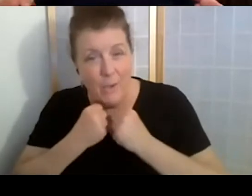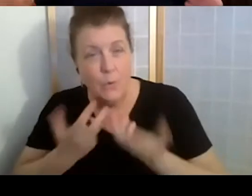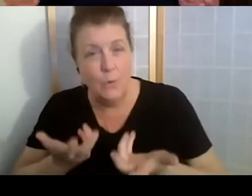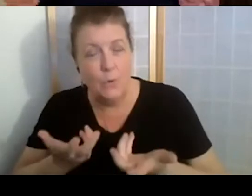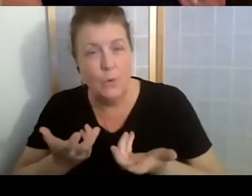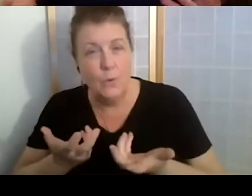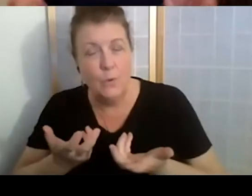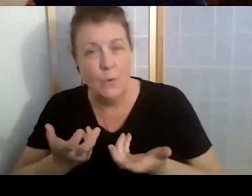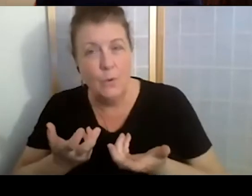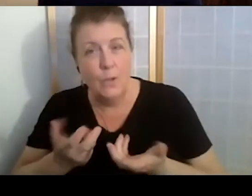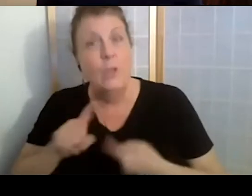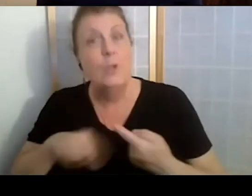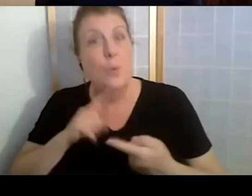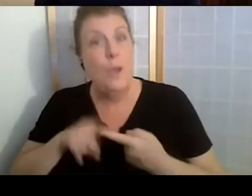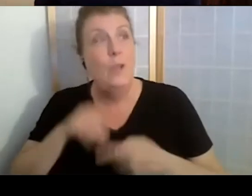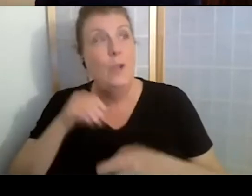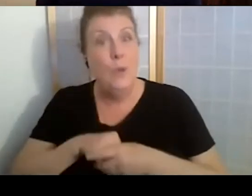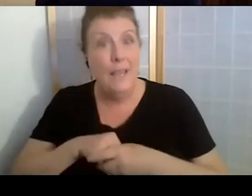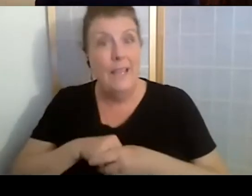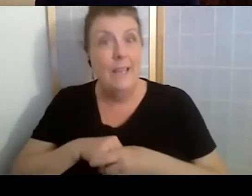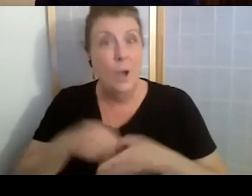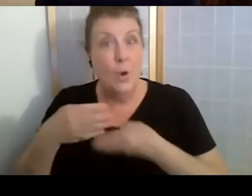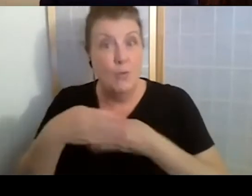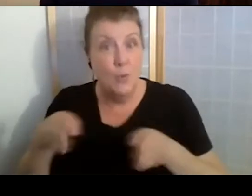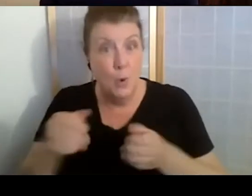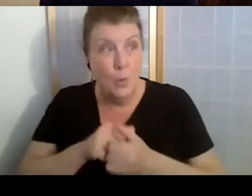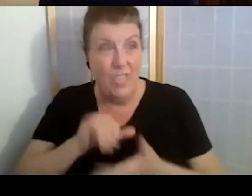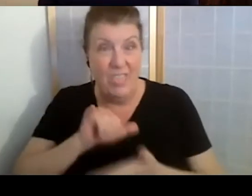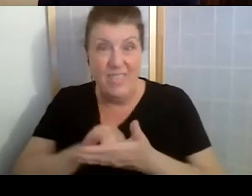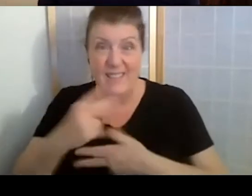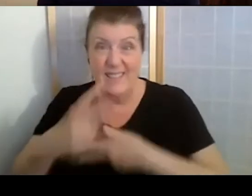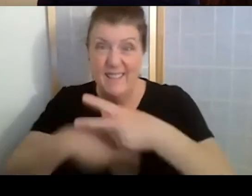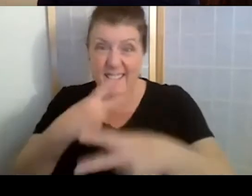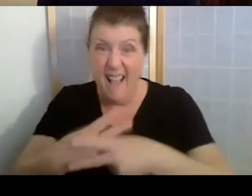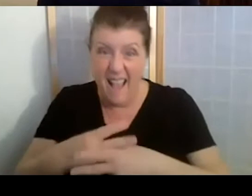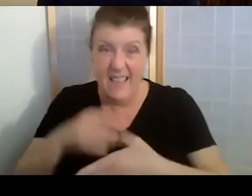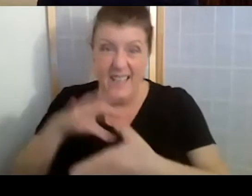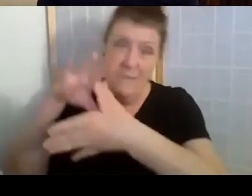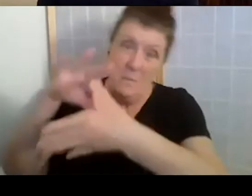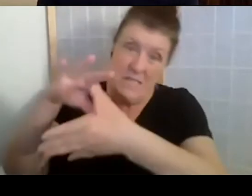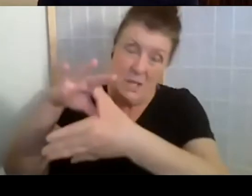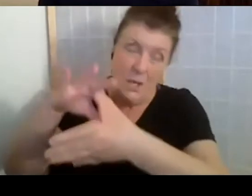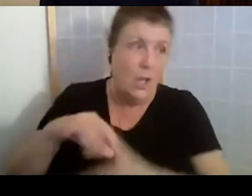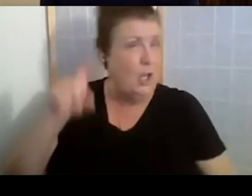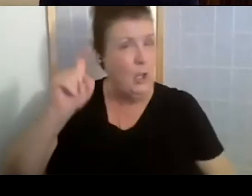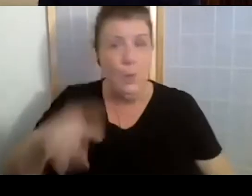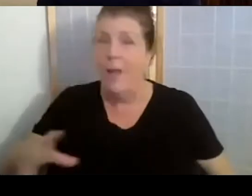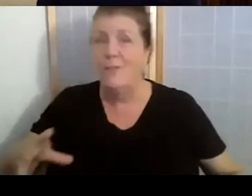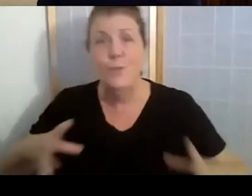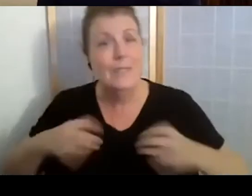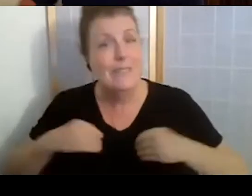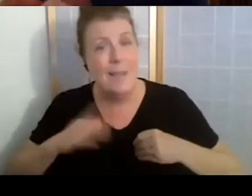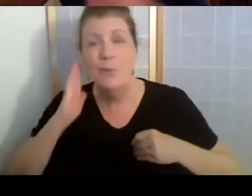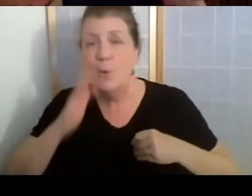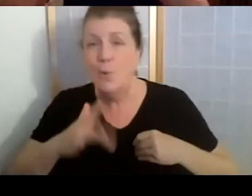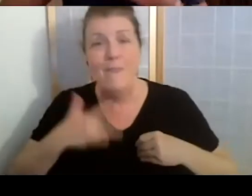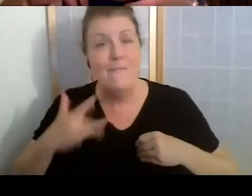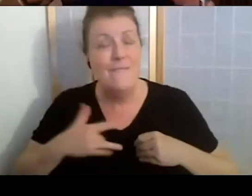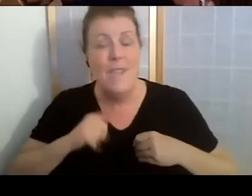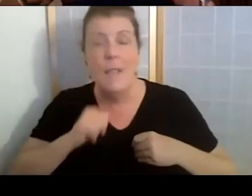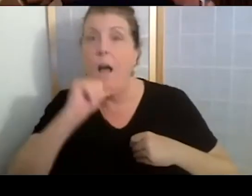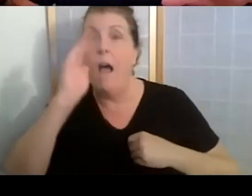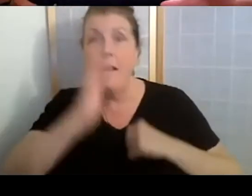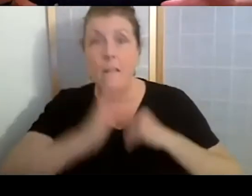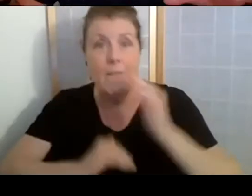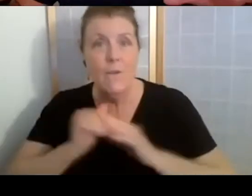in the midst of this kind of material, you have to sort of acknowledge that you're going to feel uncomfortable constantly. And when do you call a